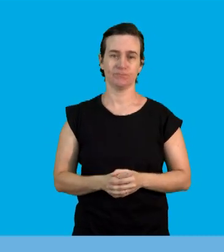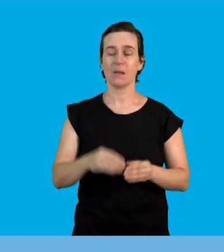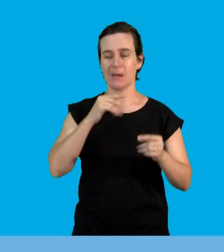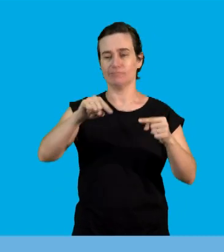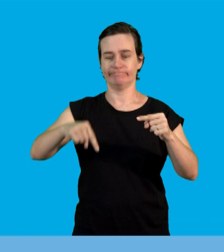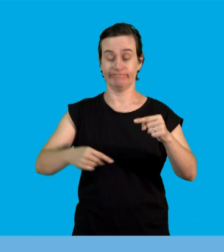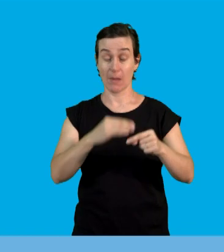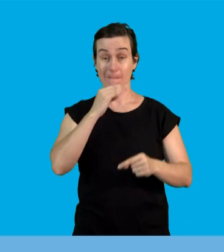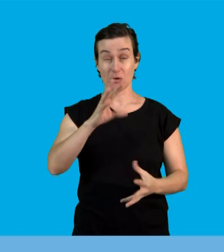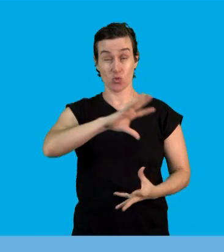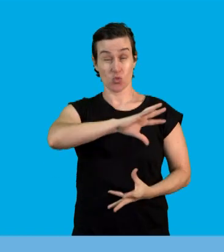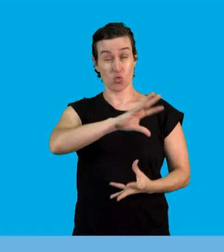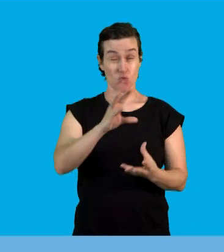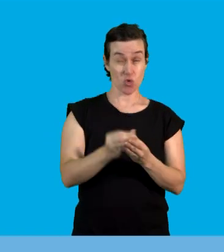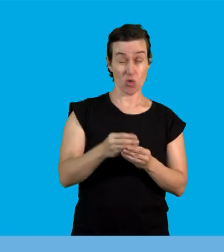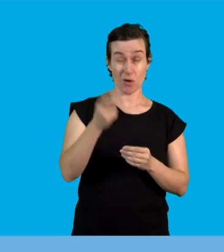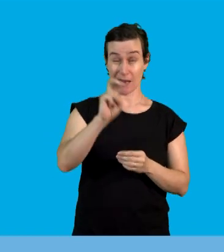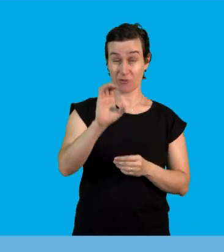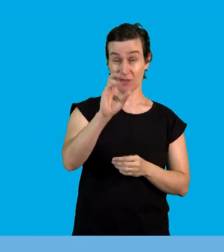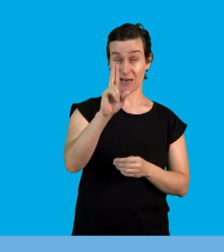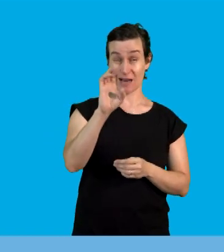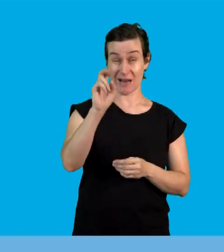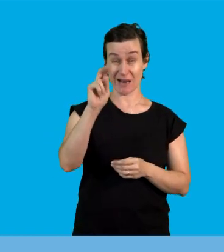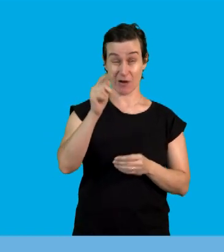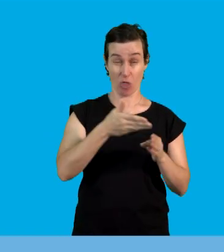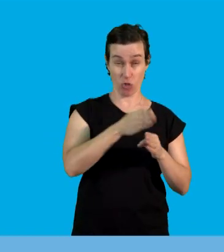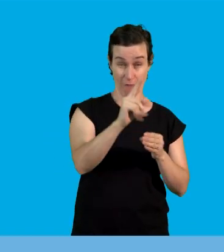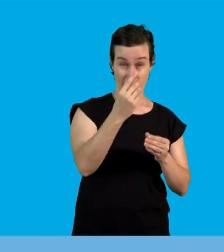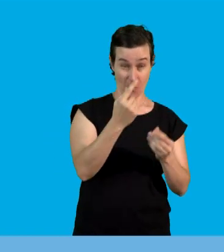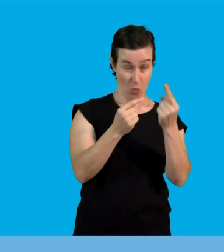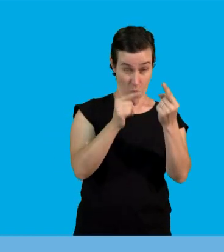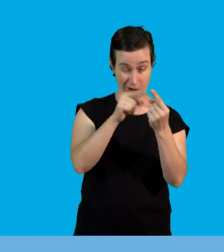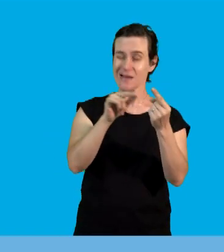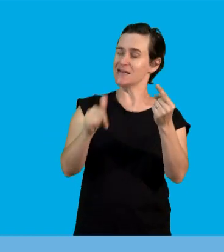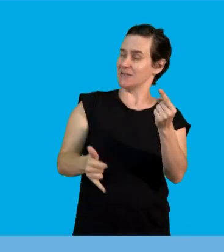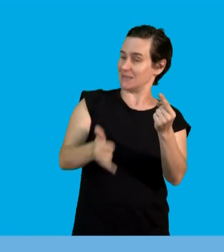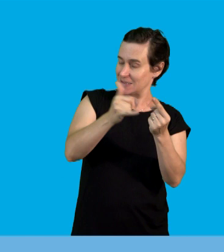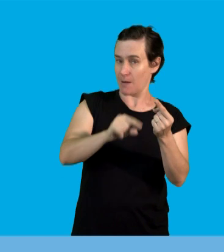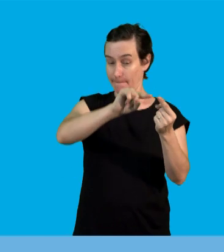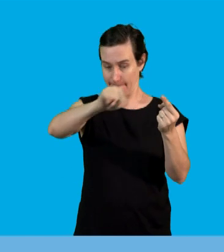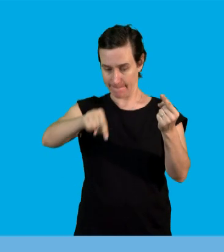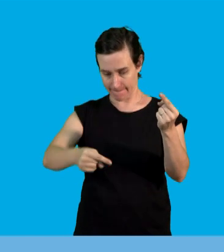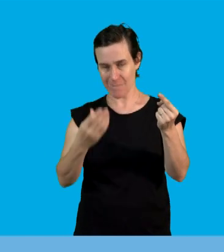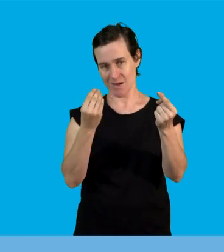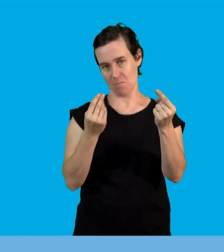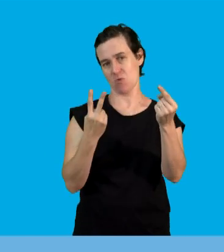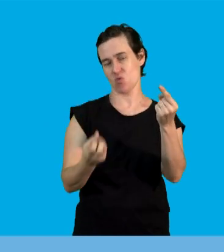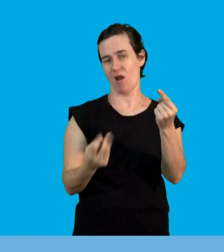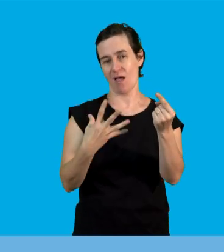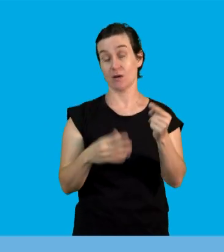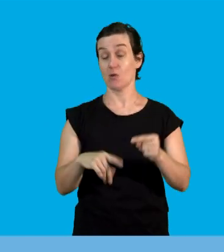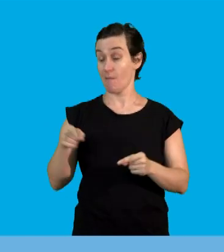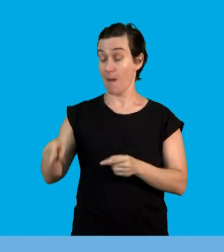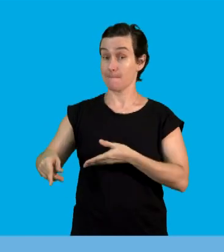again. So the total current passing through the first light bulb will be equal to the total current passing through the second light bulb. Whereas